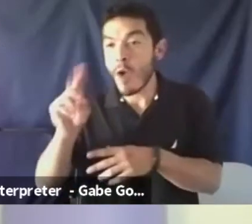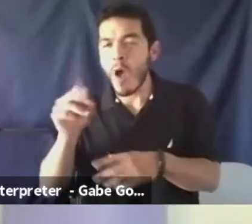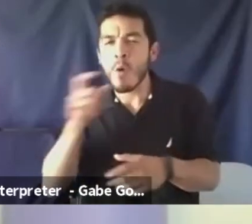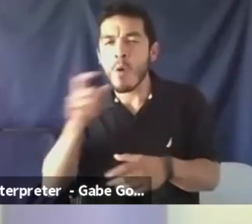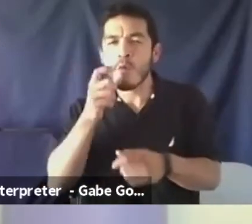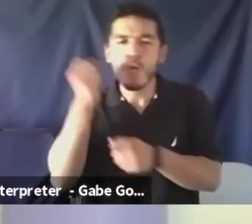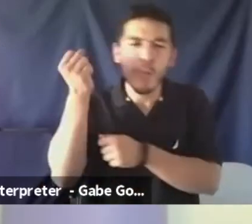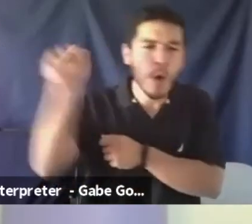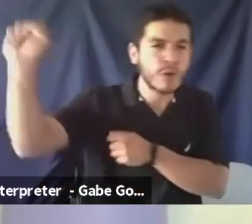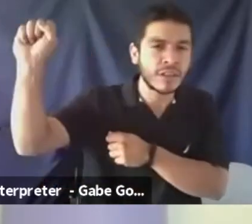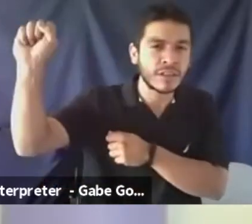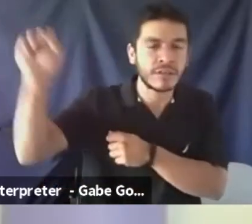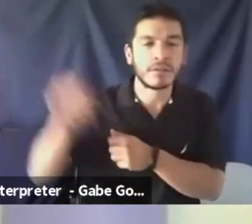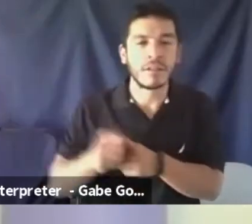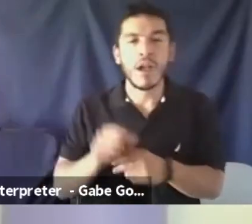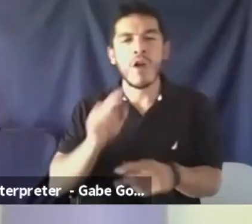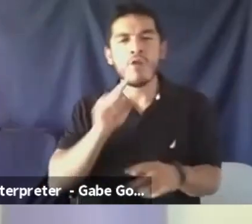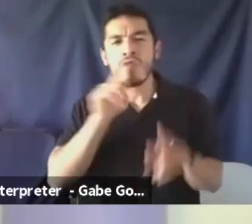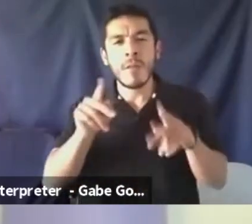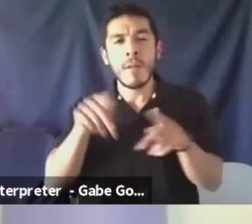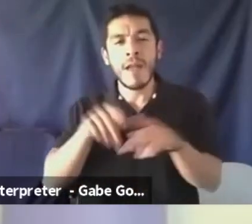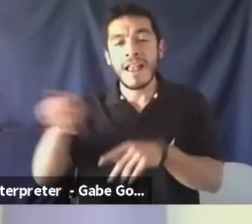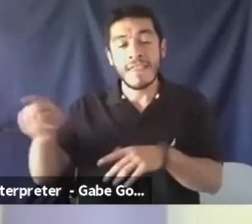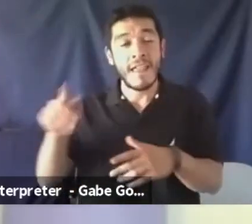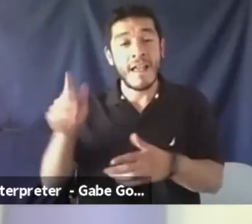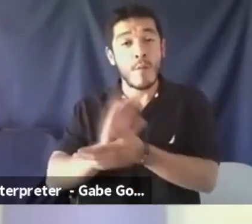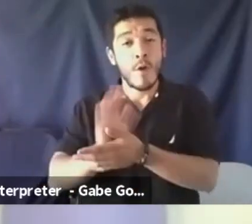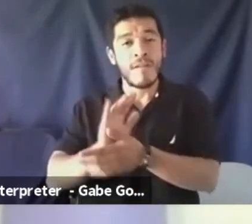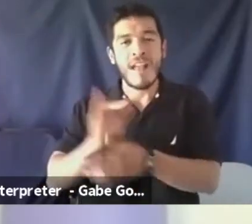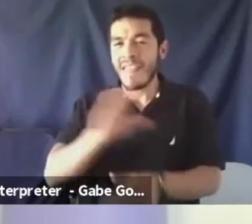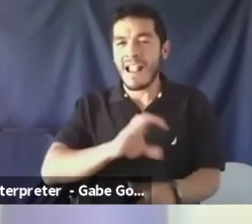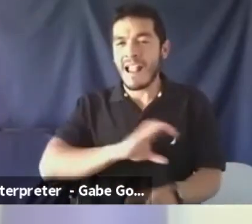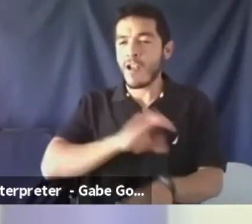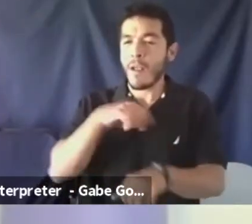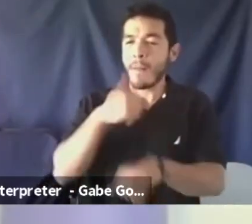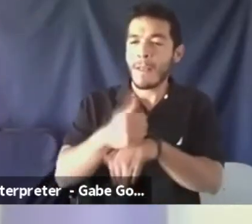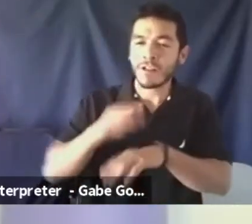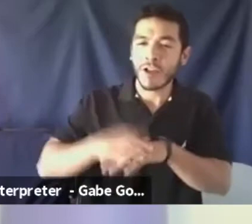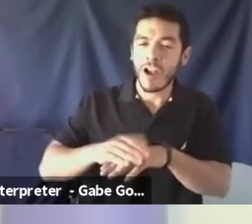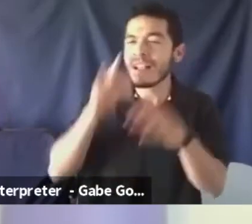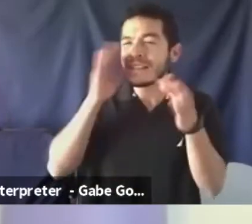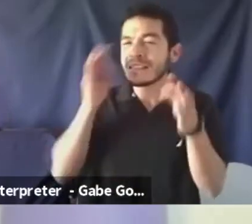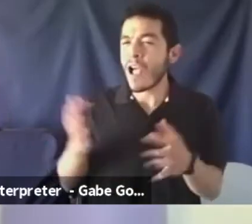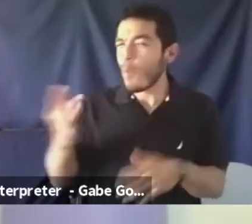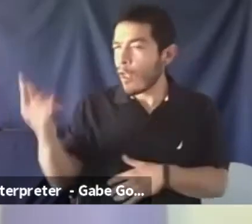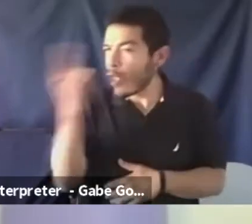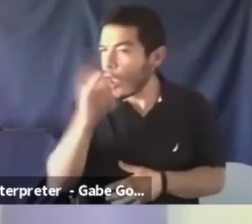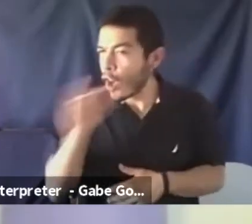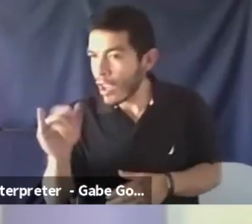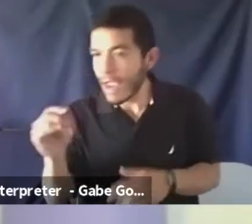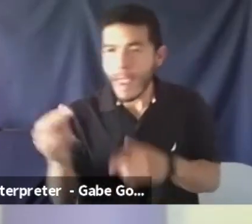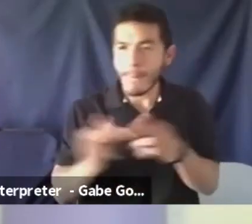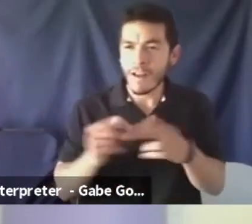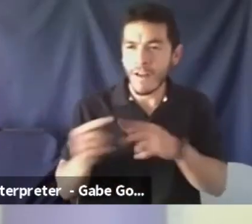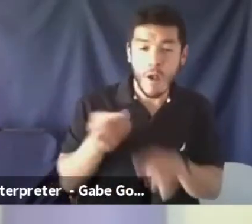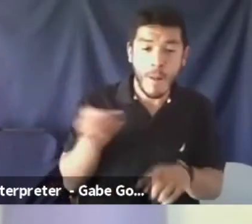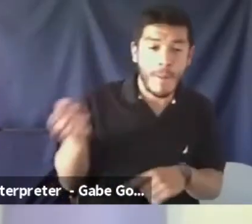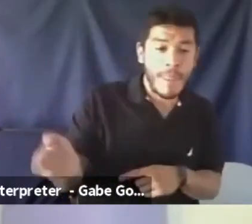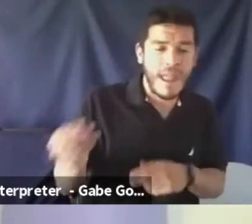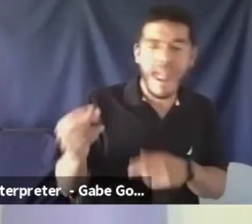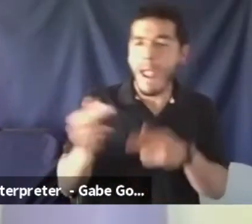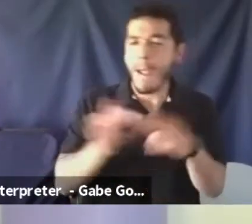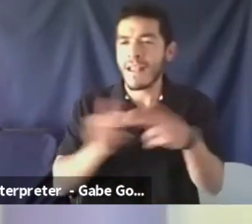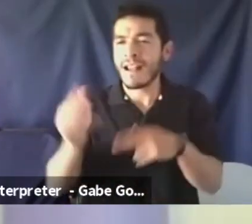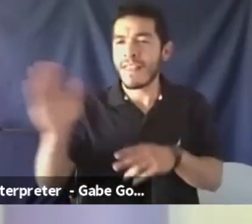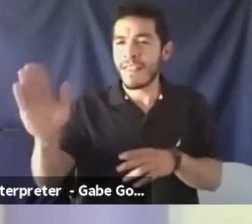the film, that these characters are based on, like deciding what their look is and building it from there and building out a closet and